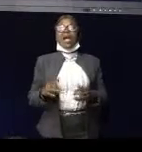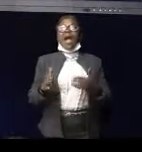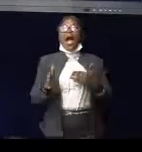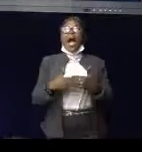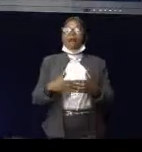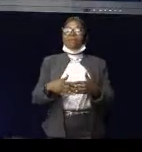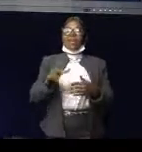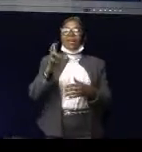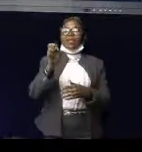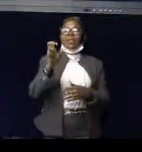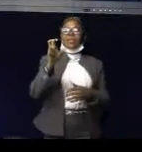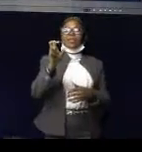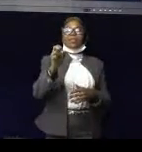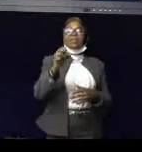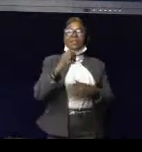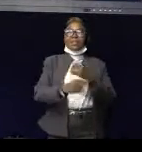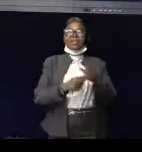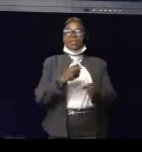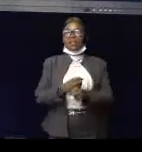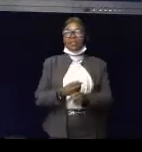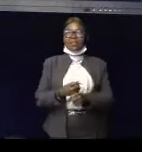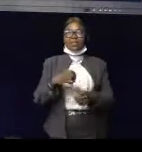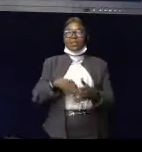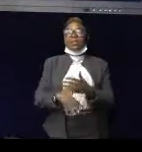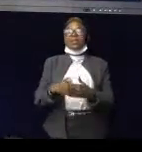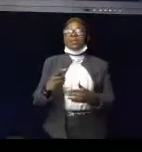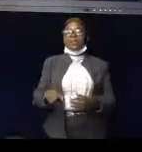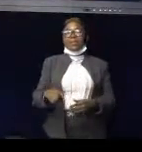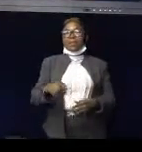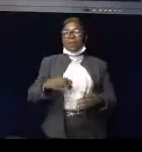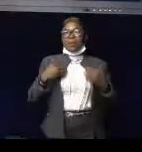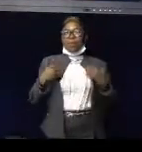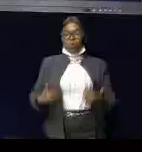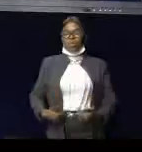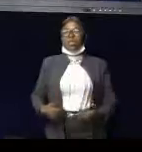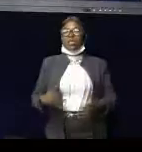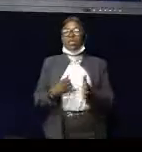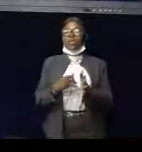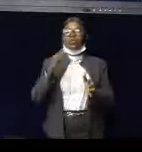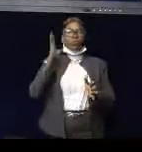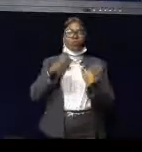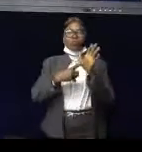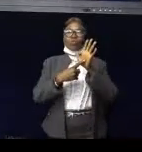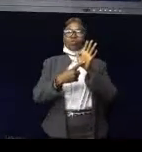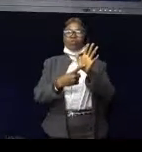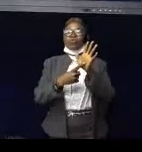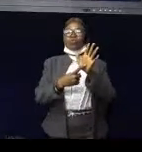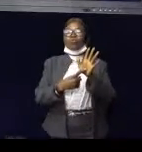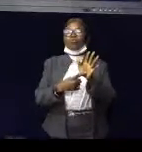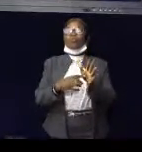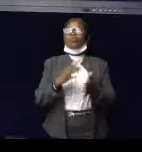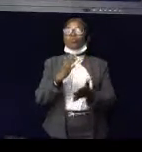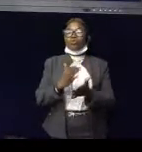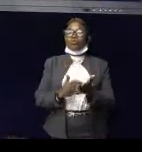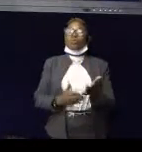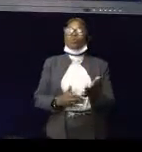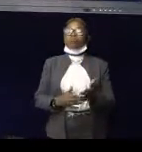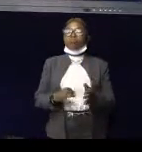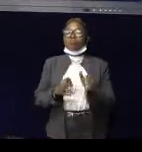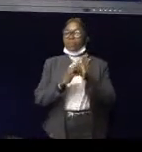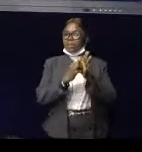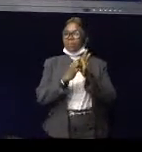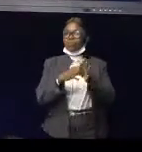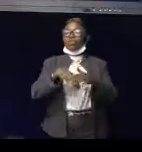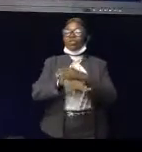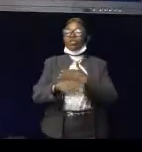can after 30 years of the start of the infection show symptoms of various and increasing